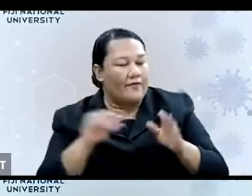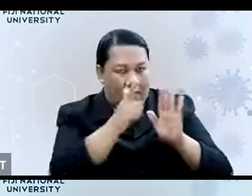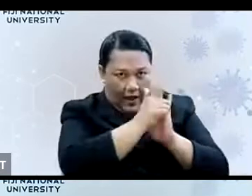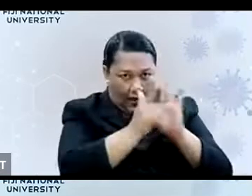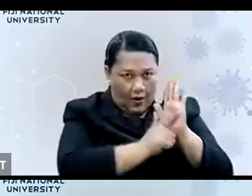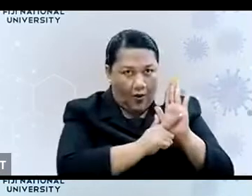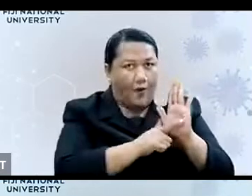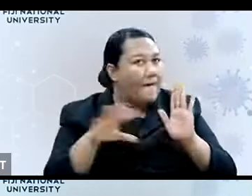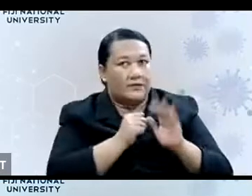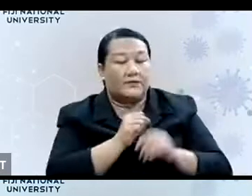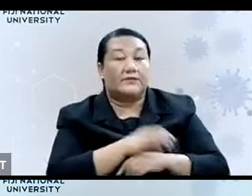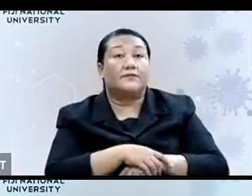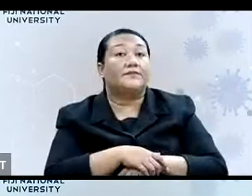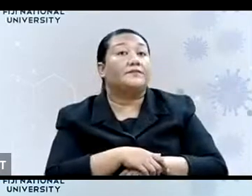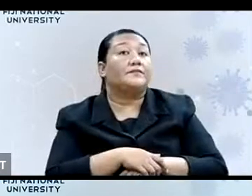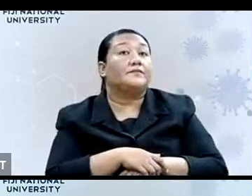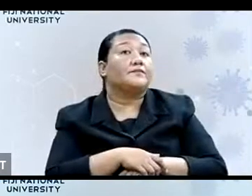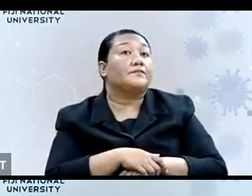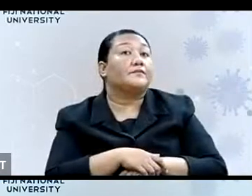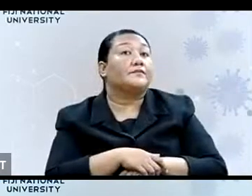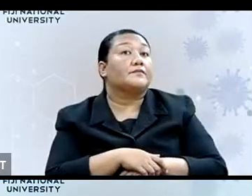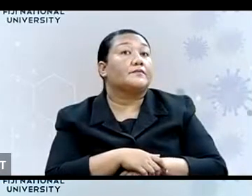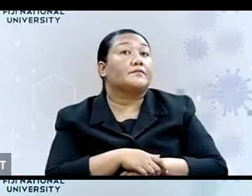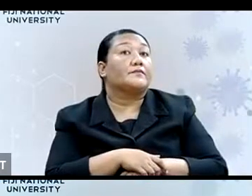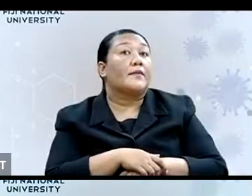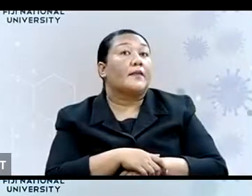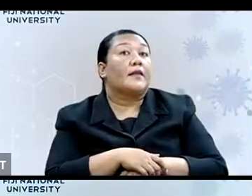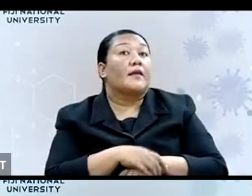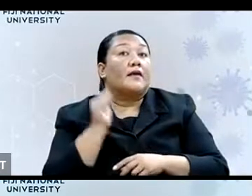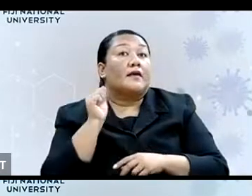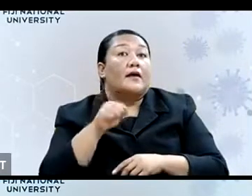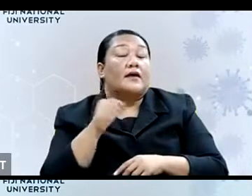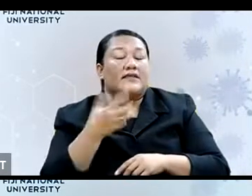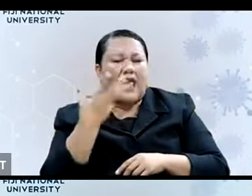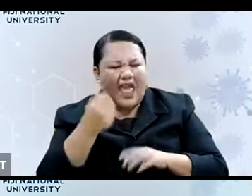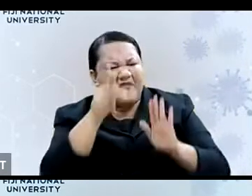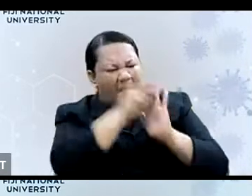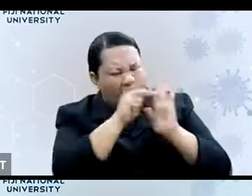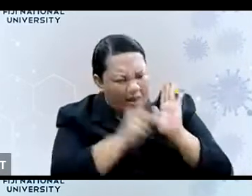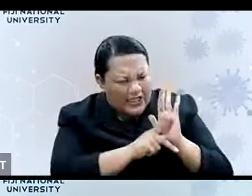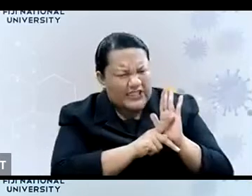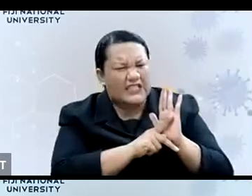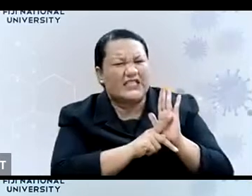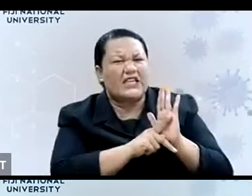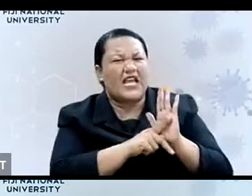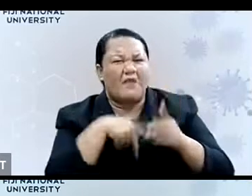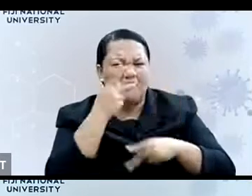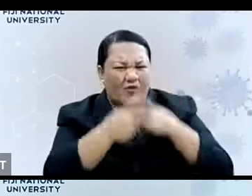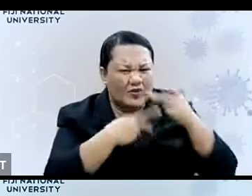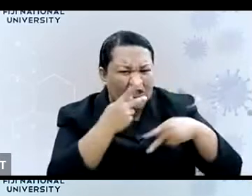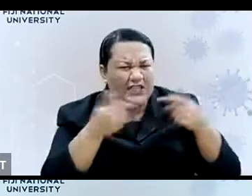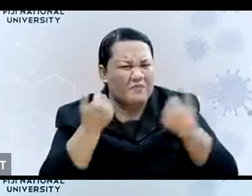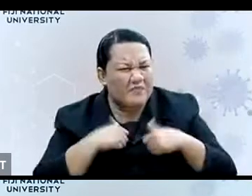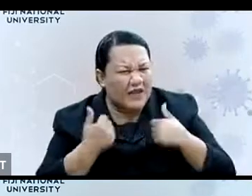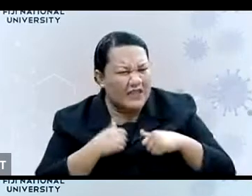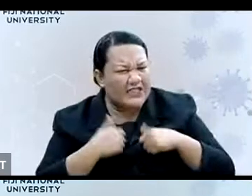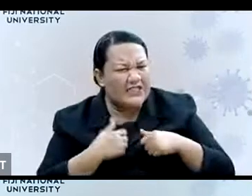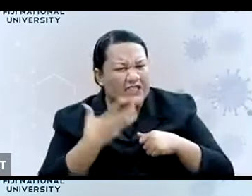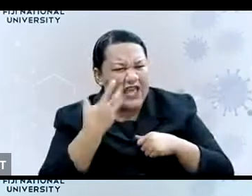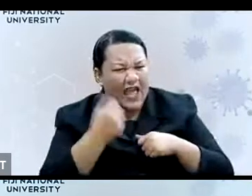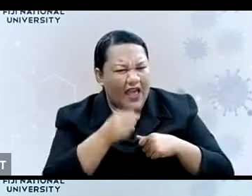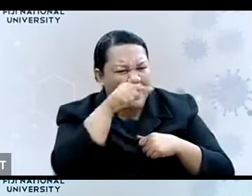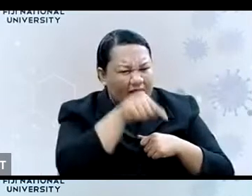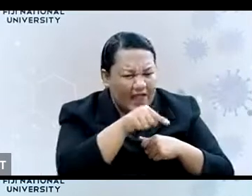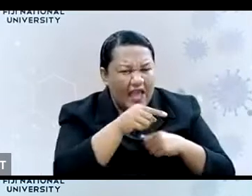though they may put in place policies and processes and practices that protect